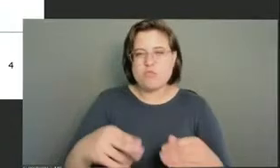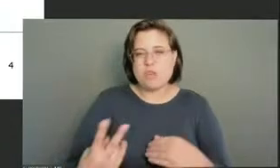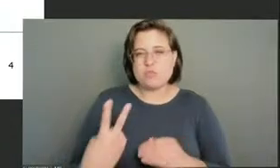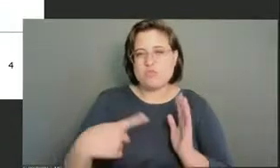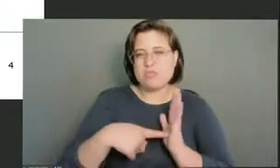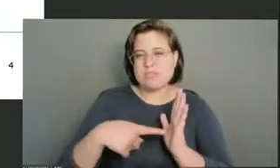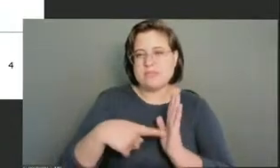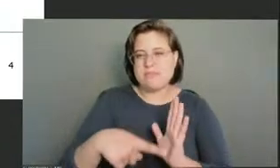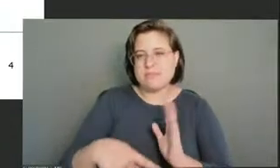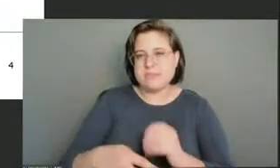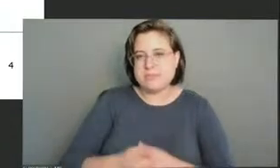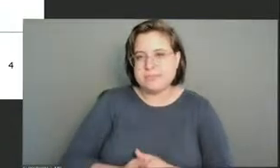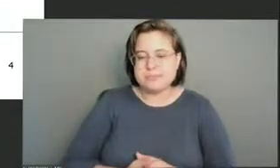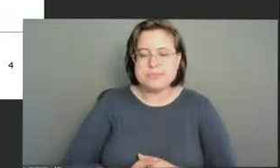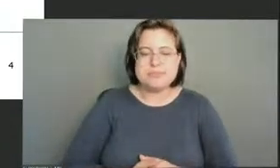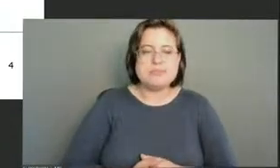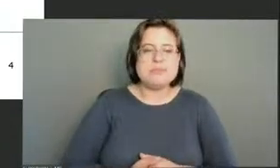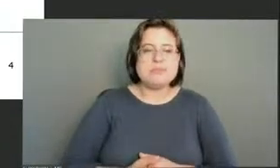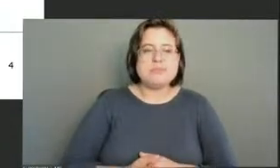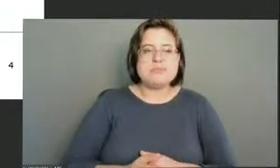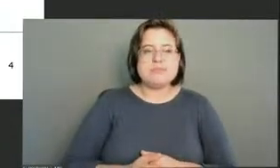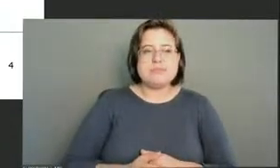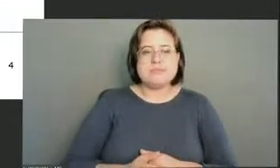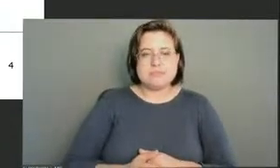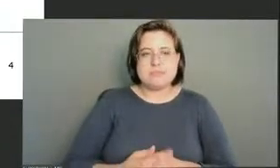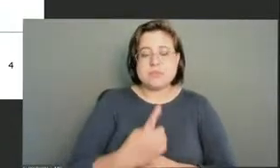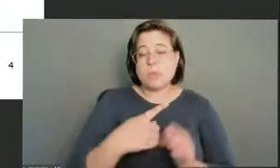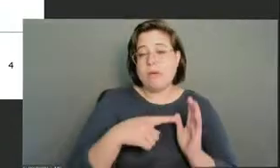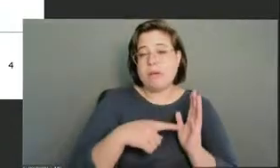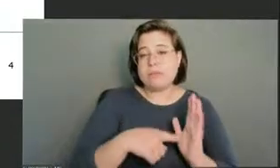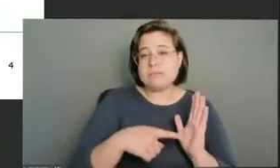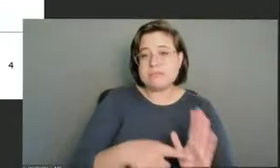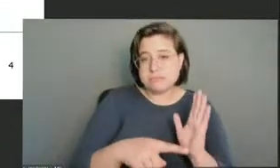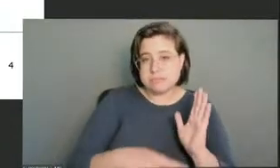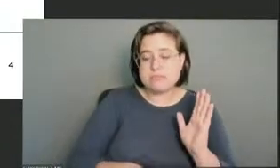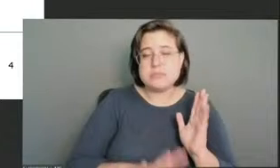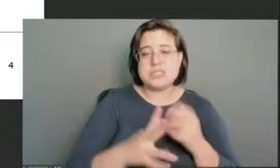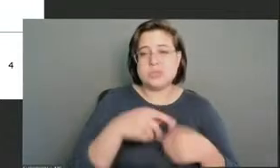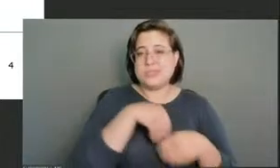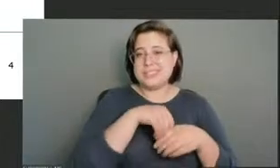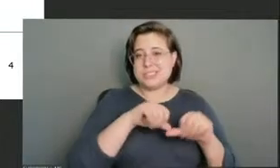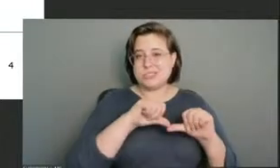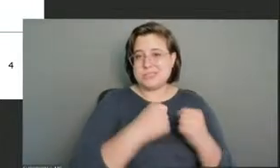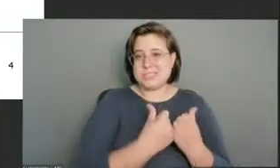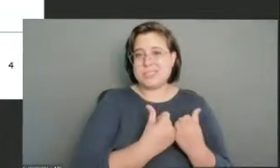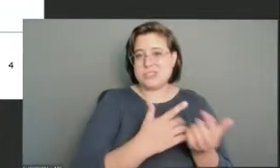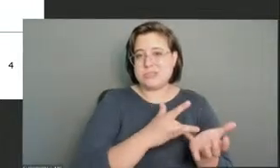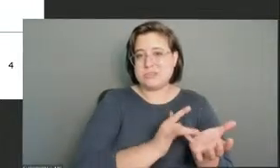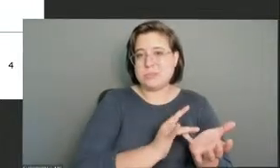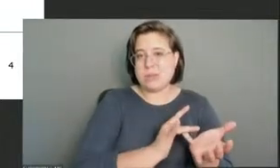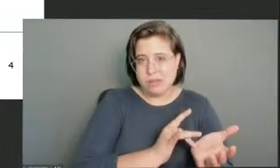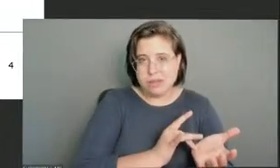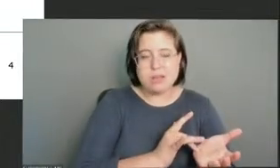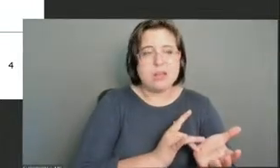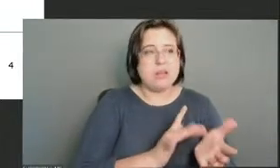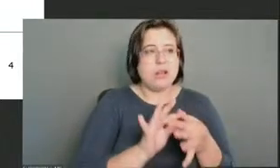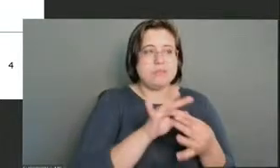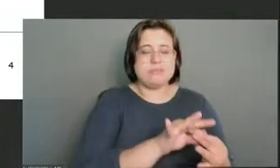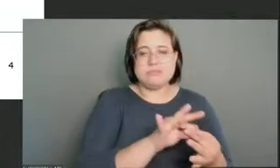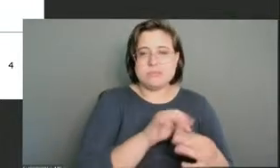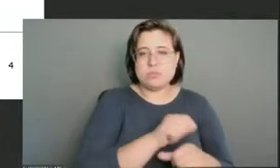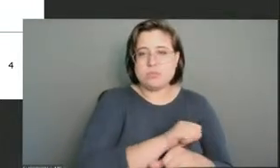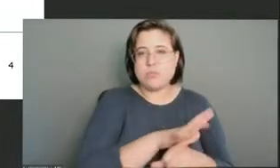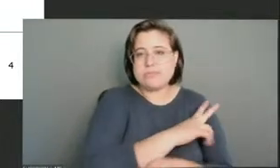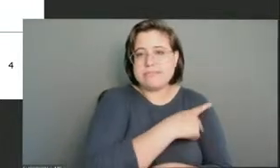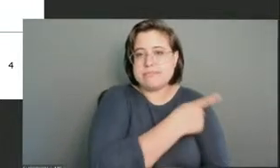that. One is really to launch interagency-led campaign on long COVID patient rights, as well as